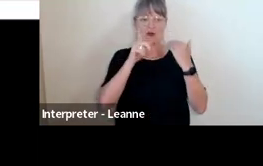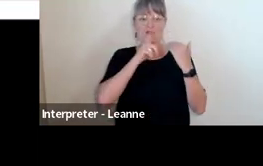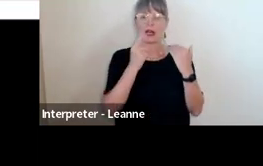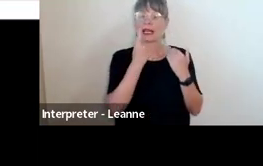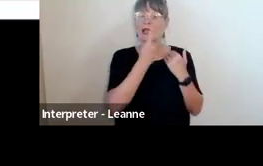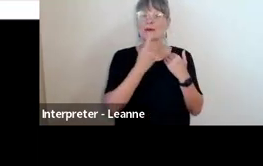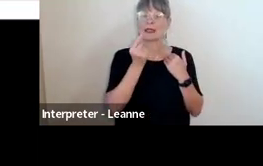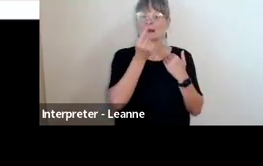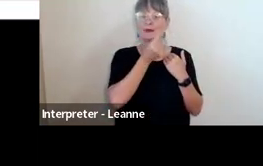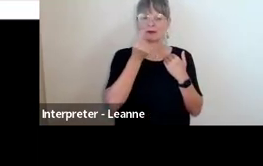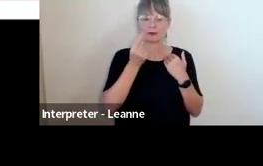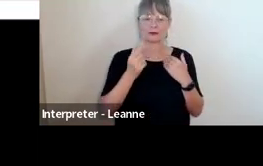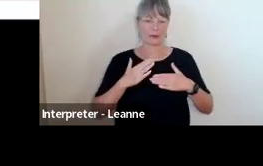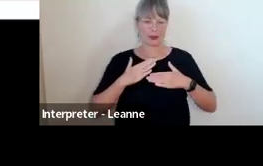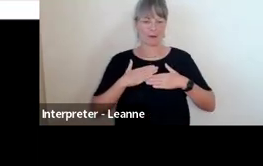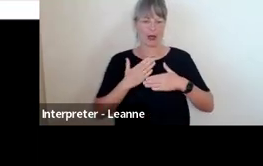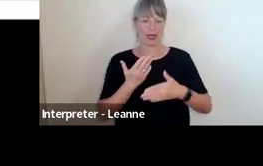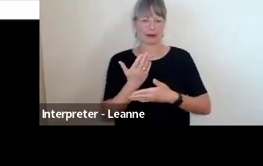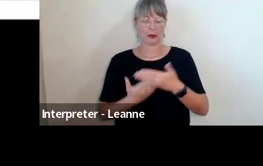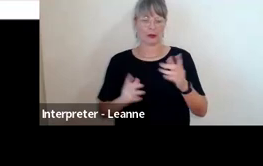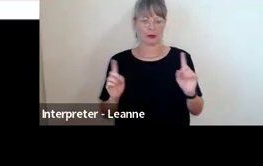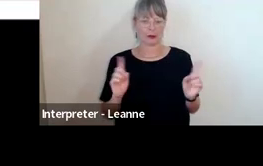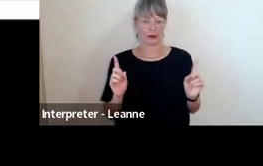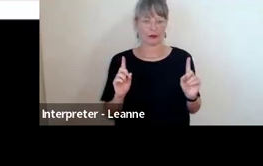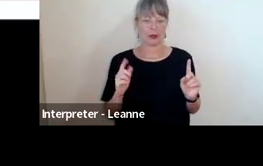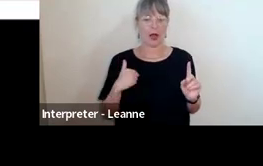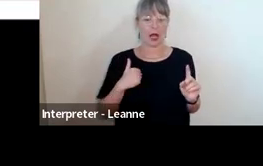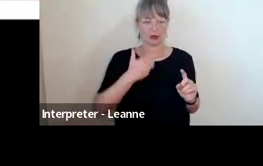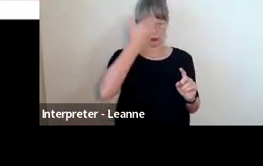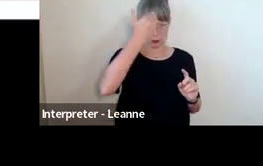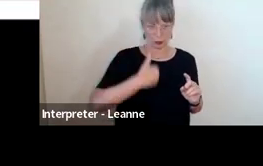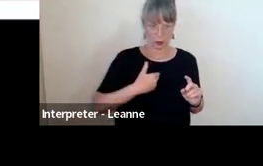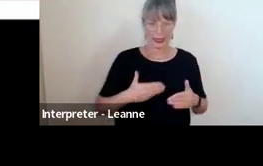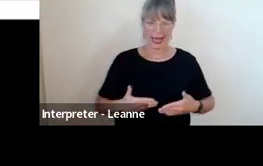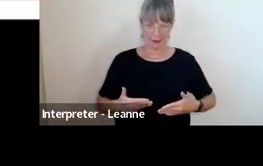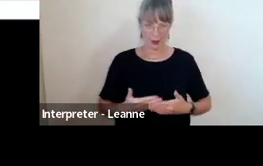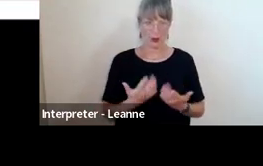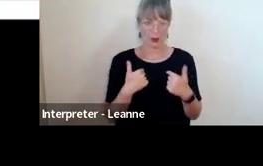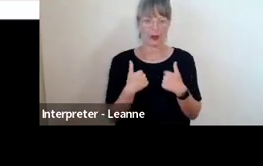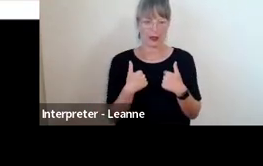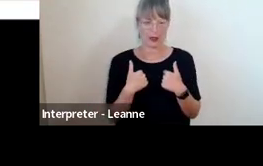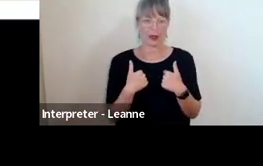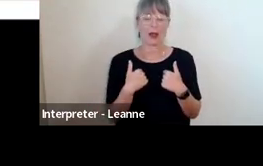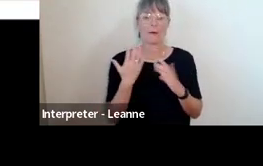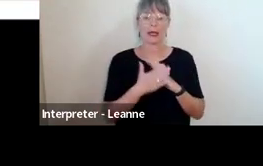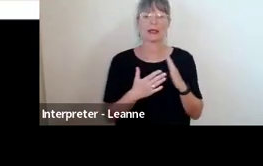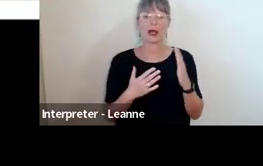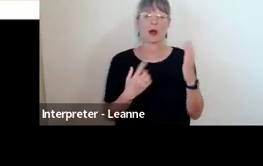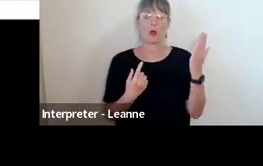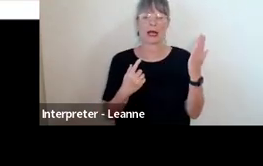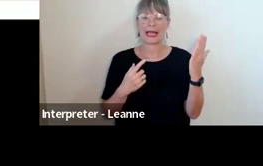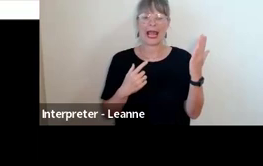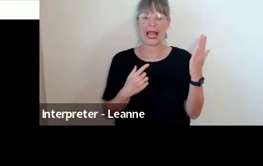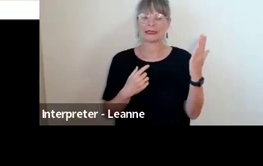So my story starts with a stroke at birth that's left me navigating life basically one-handed. But it